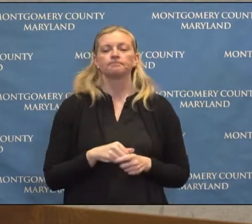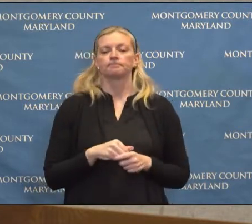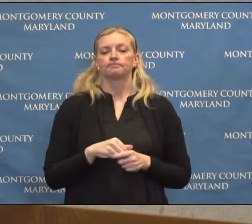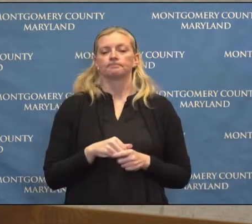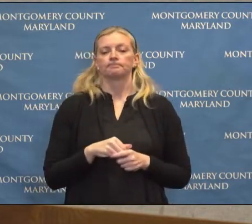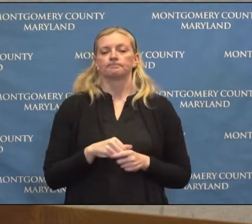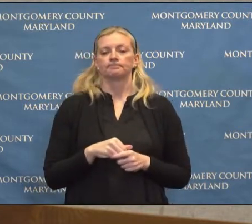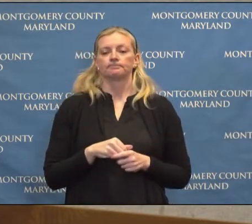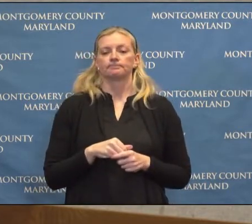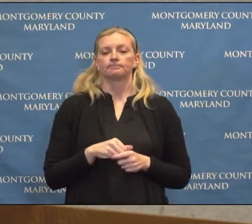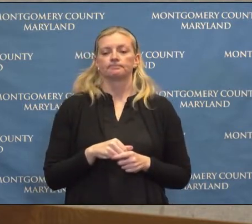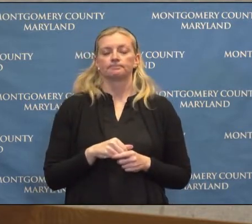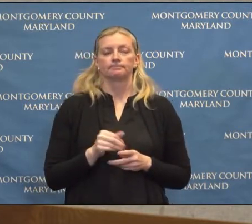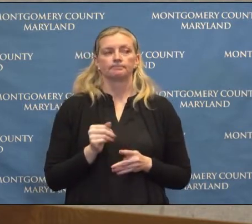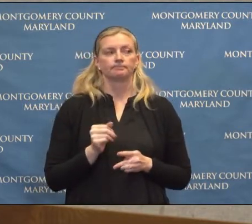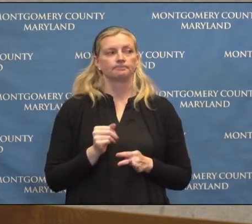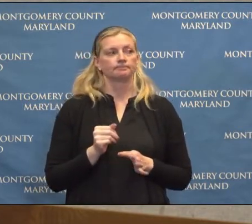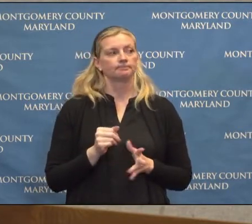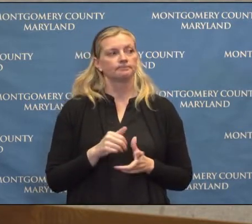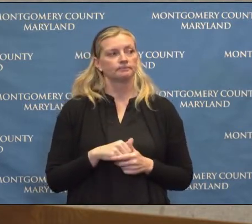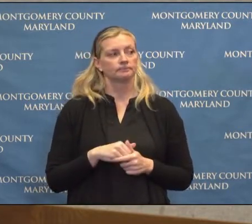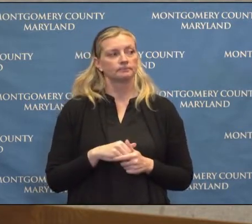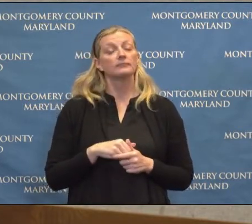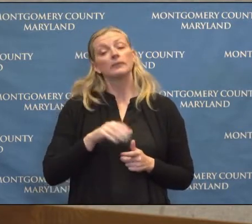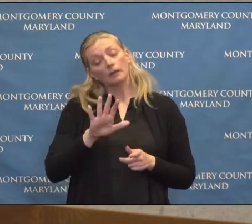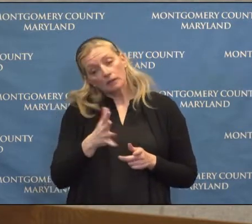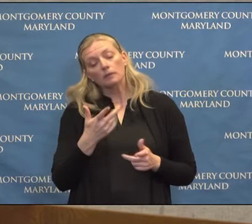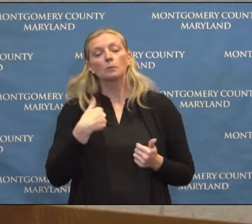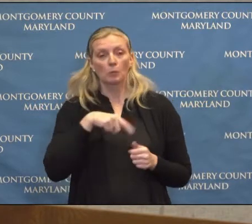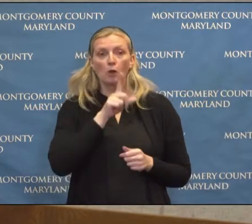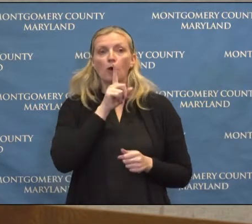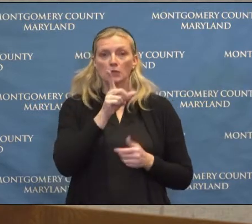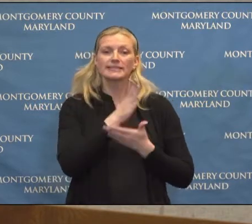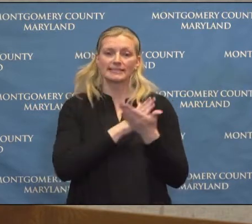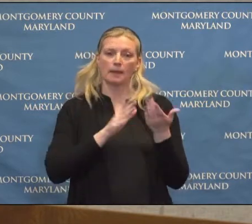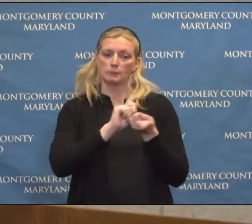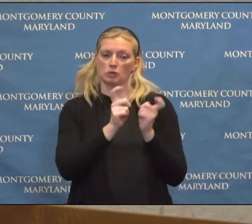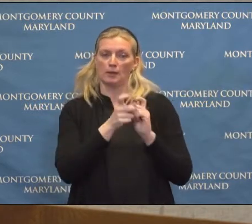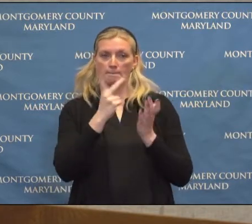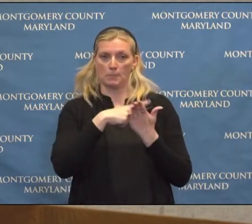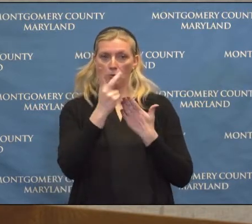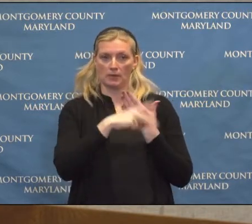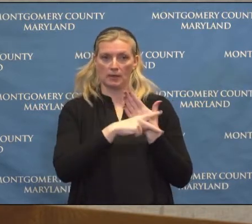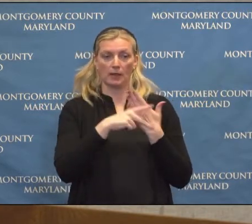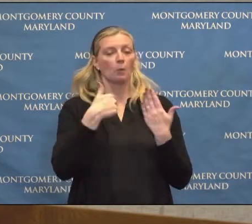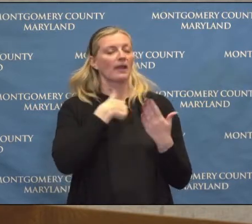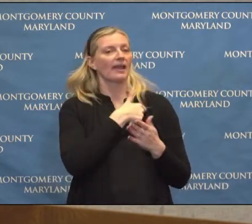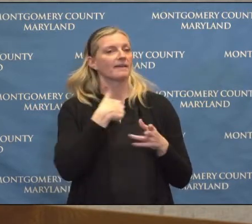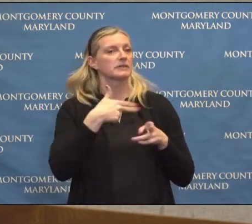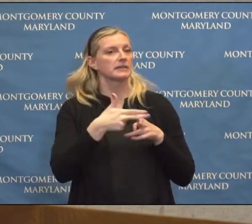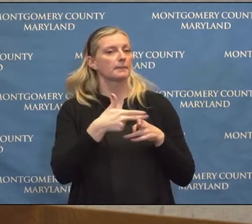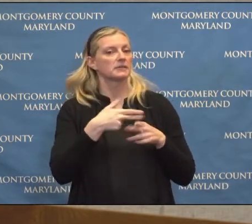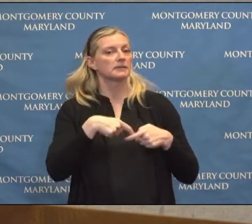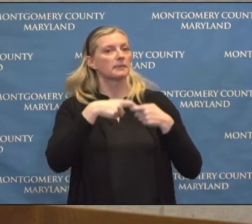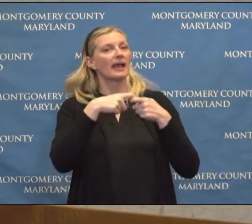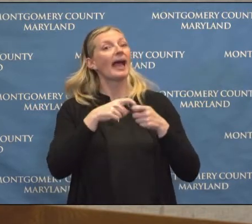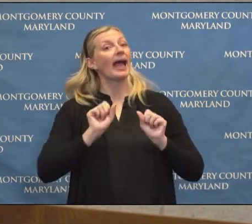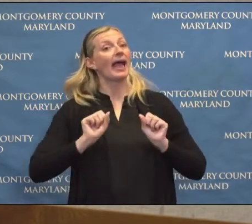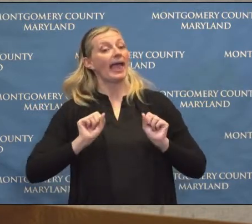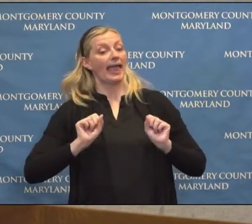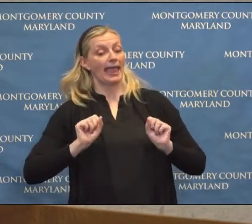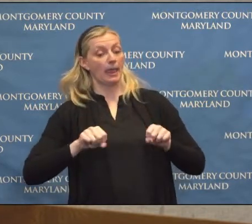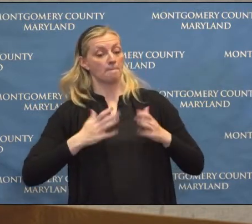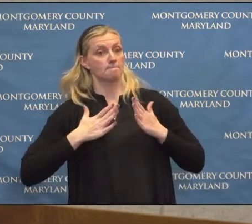some specifics, changes to the program. There is a temporary suspension of the able-bodied adult without